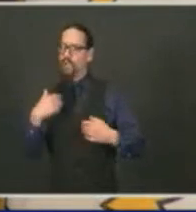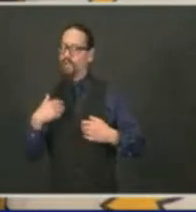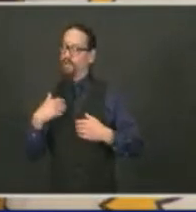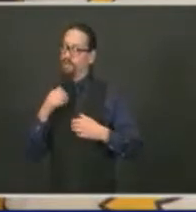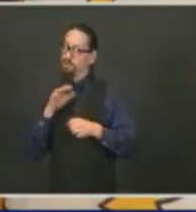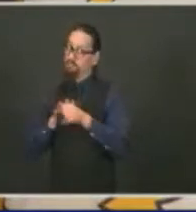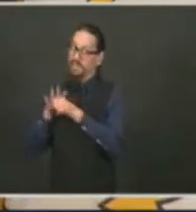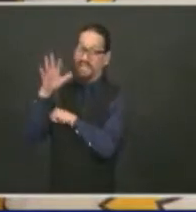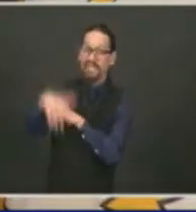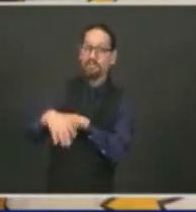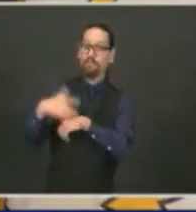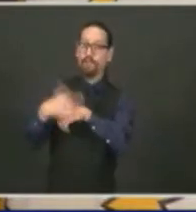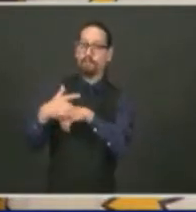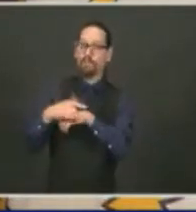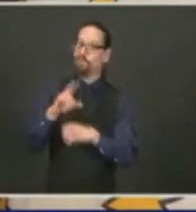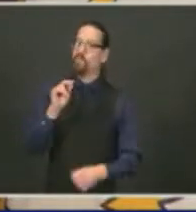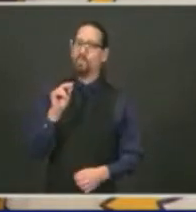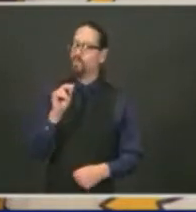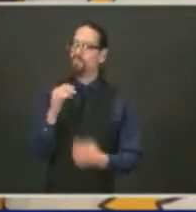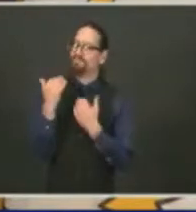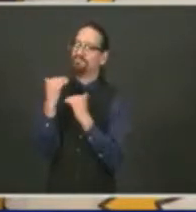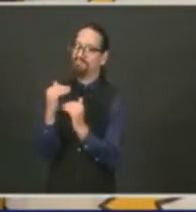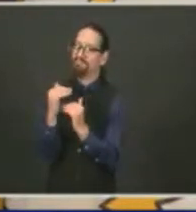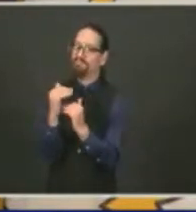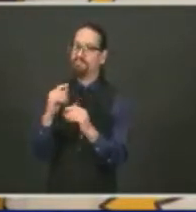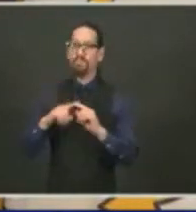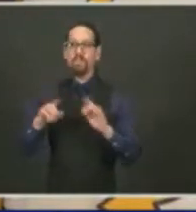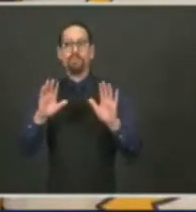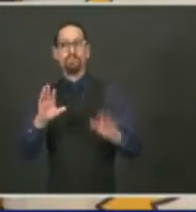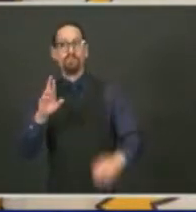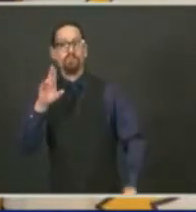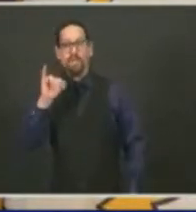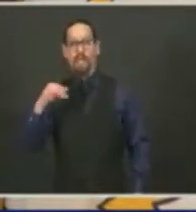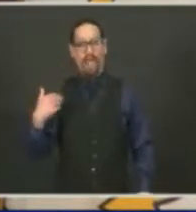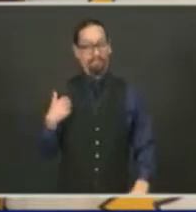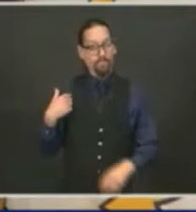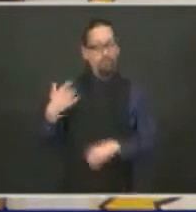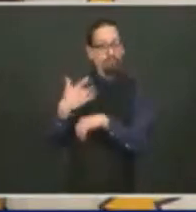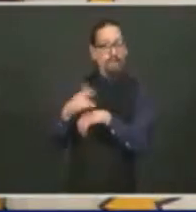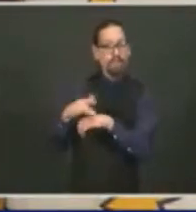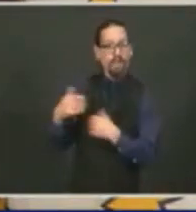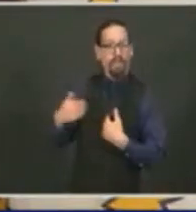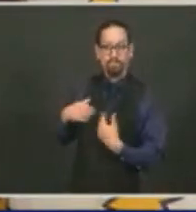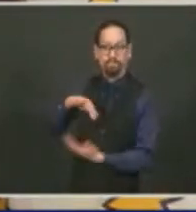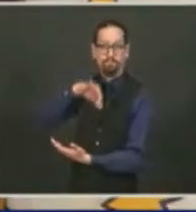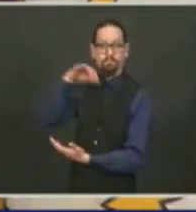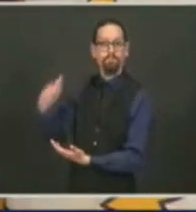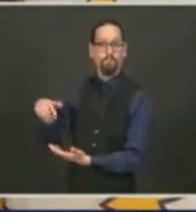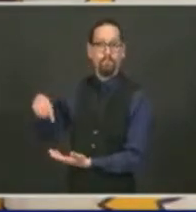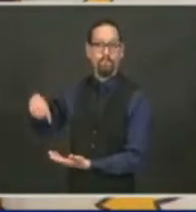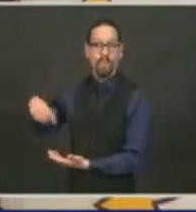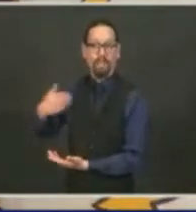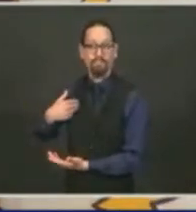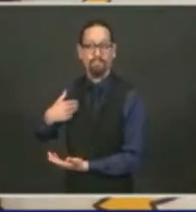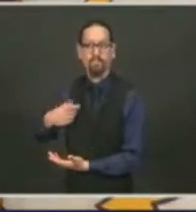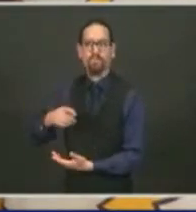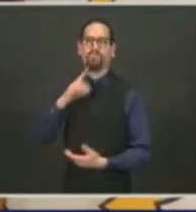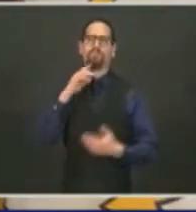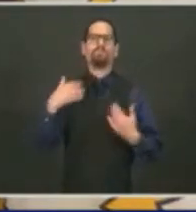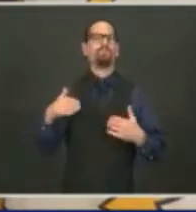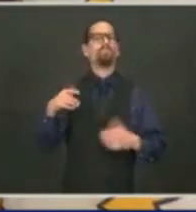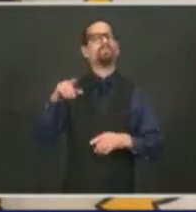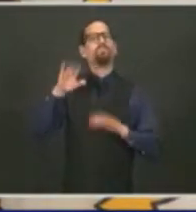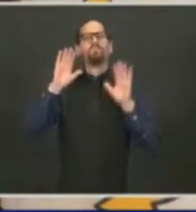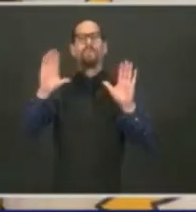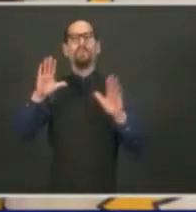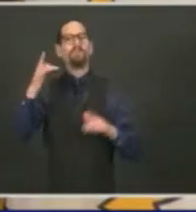go out to Lifespan. They've done a great job. Dr. Cunha over at Lifespan's done a great job of setting up an infusion clinic. He's an infectious disease expert, done a great